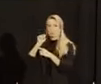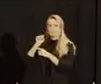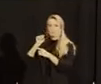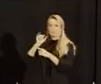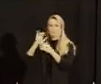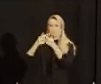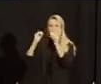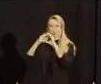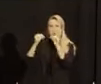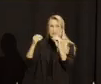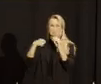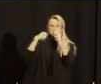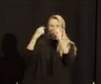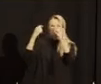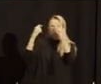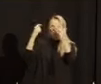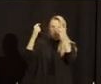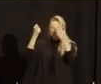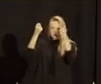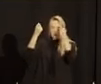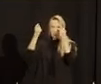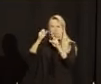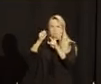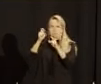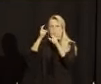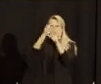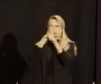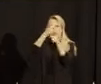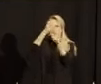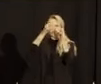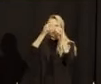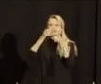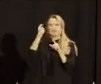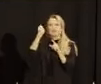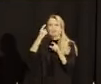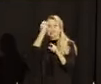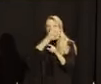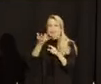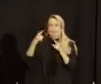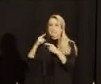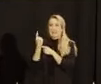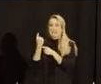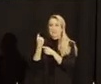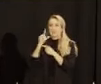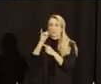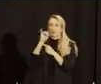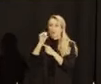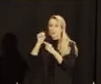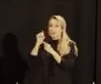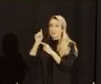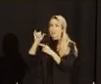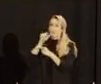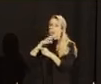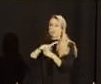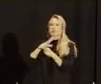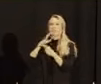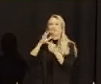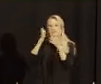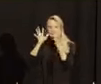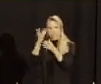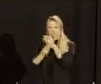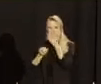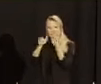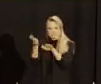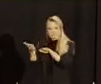Lois died last year in her 50s. And if you look at the full course of her life,